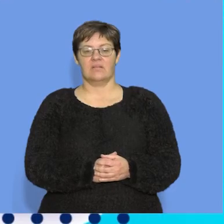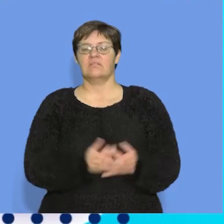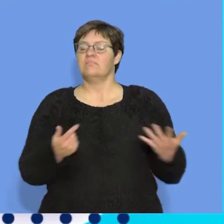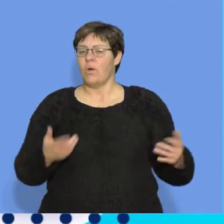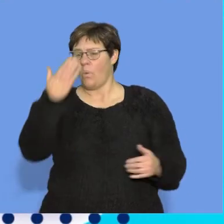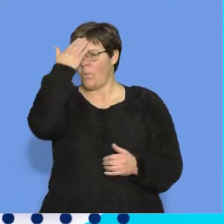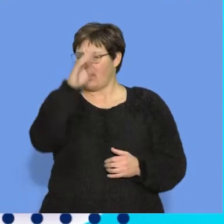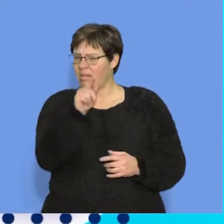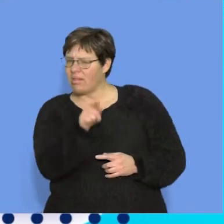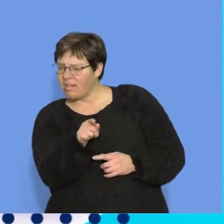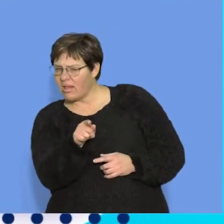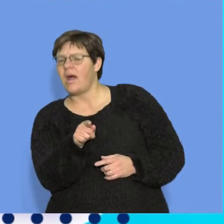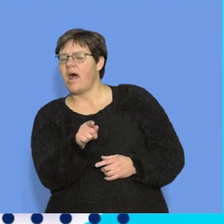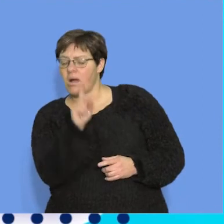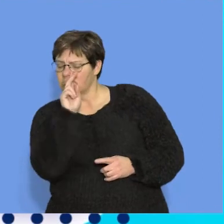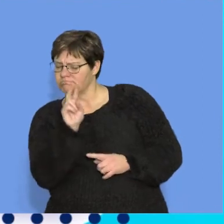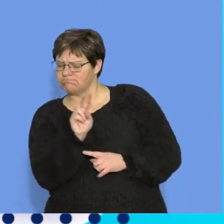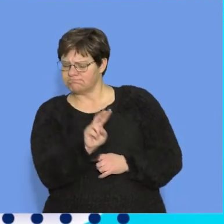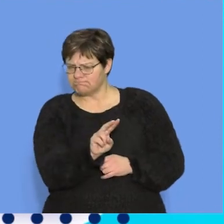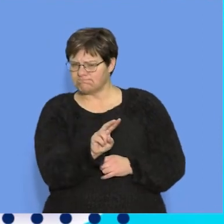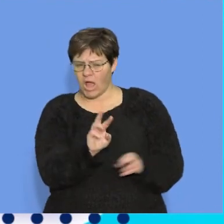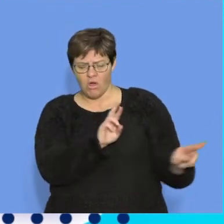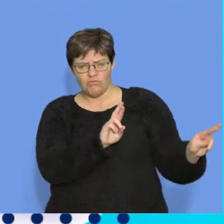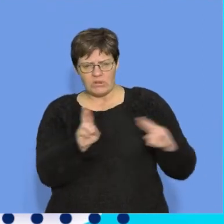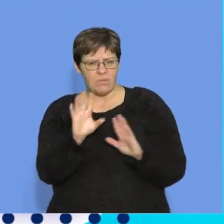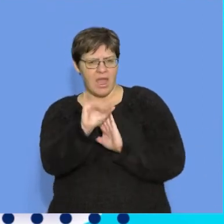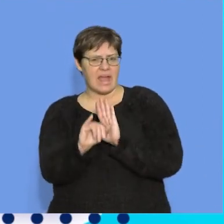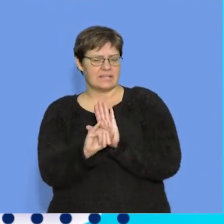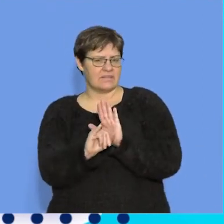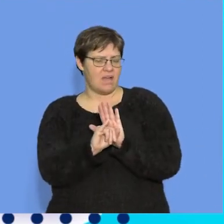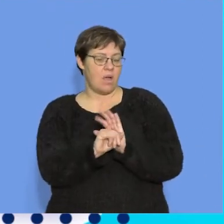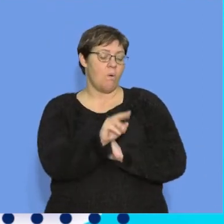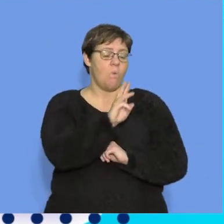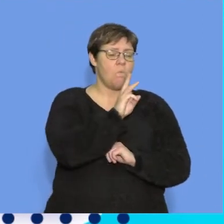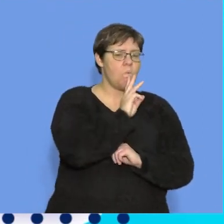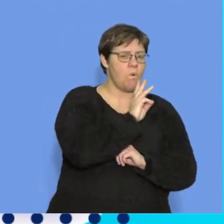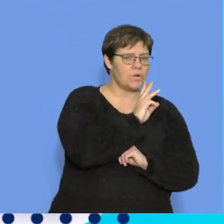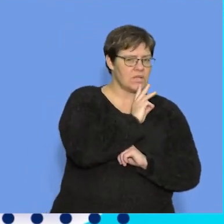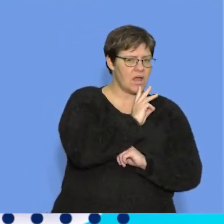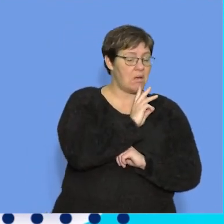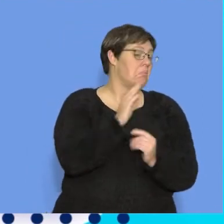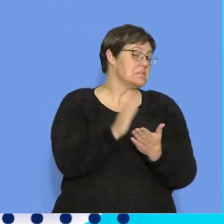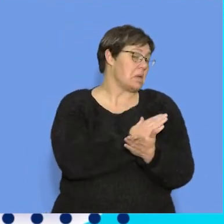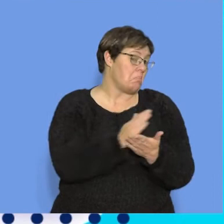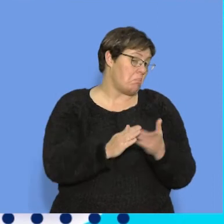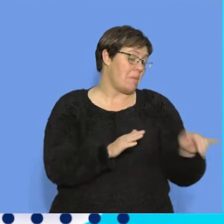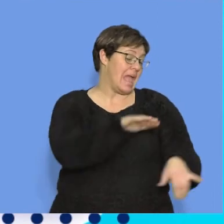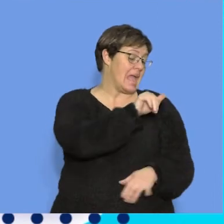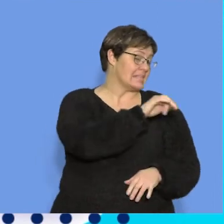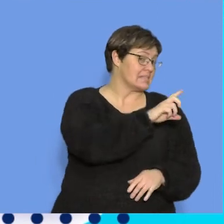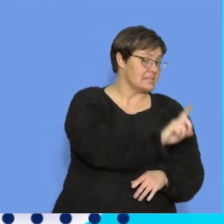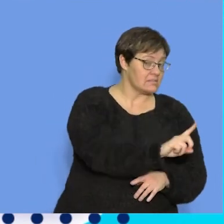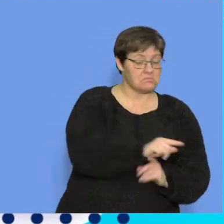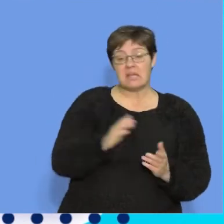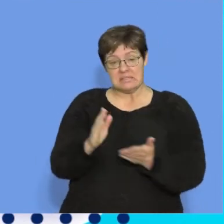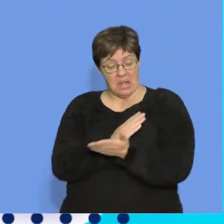you notice that in this reaction where we've identified water is acting sometimes as an acid and